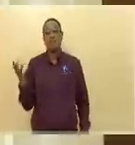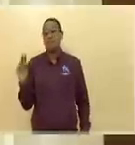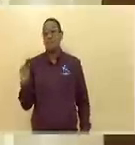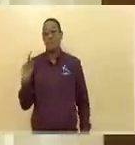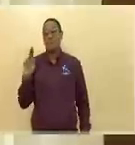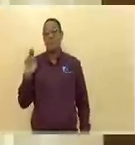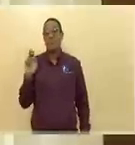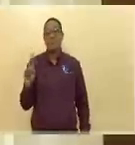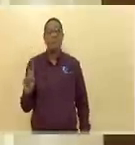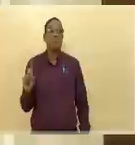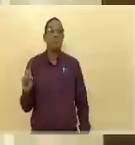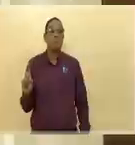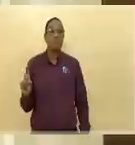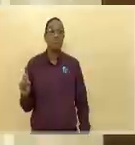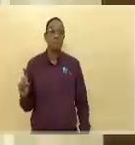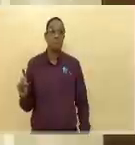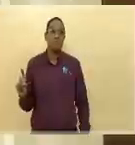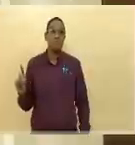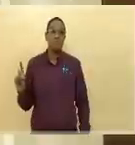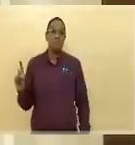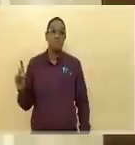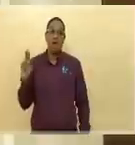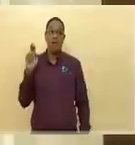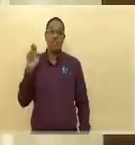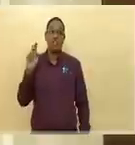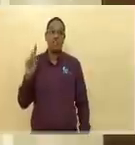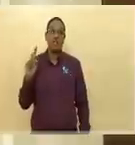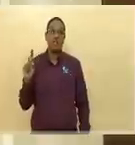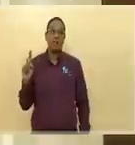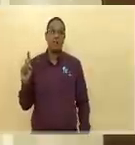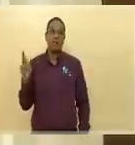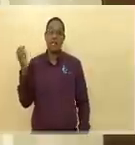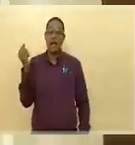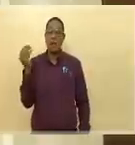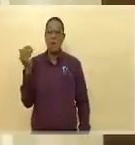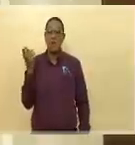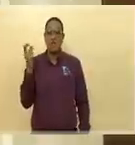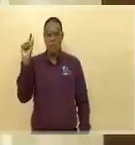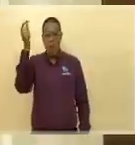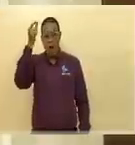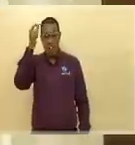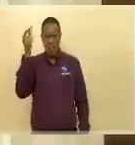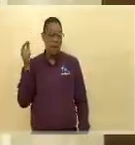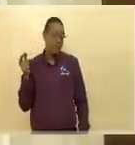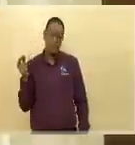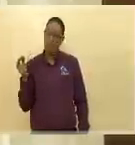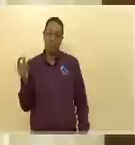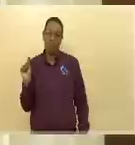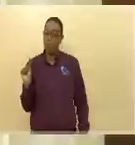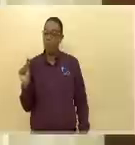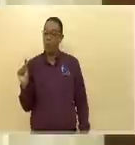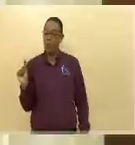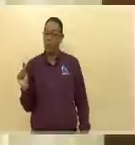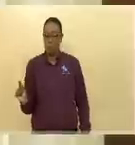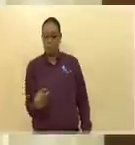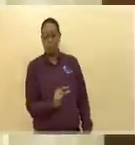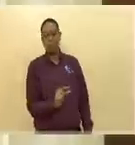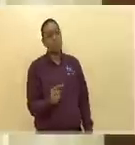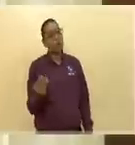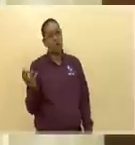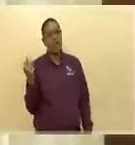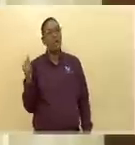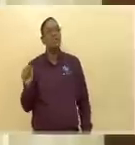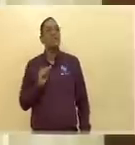RGD is not one of those entities that gets anything substantial from the budget. They